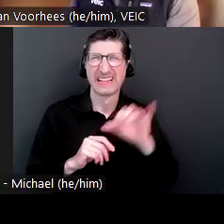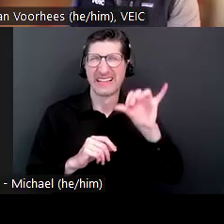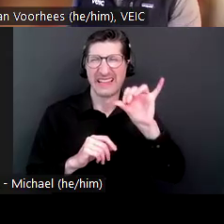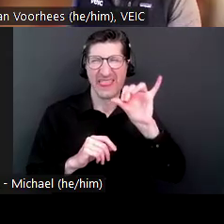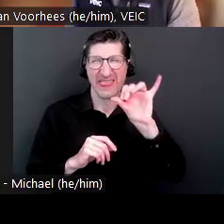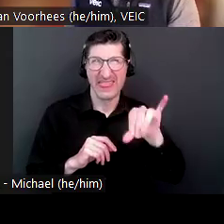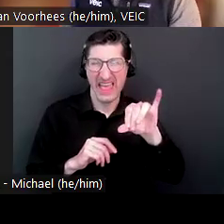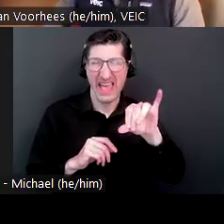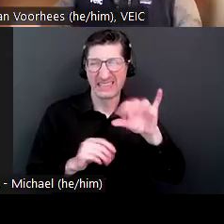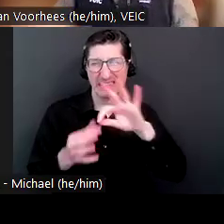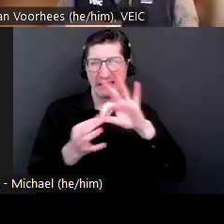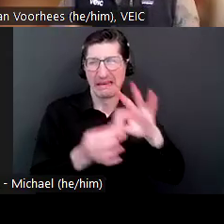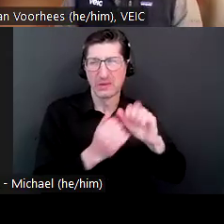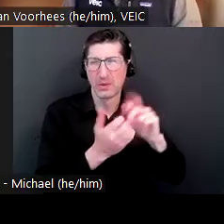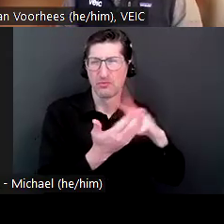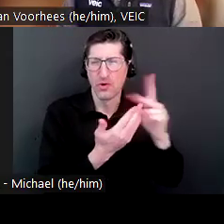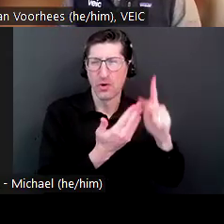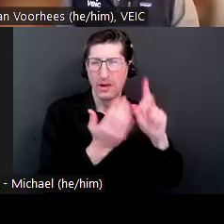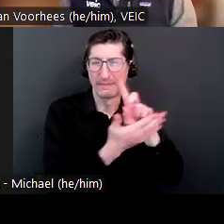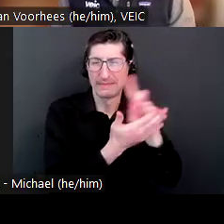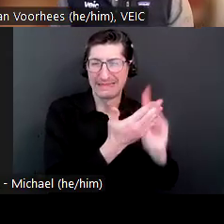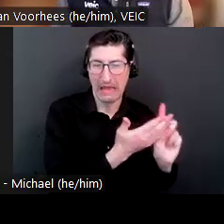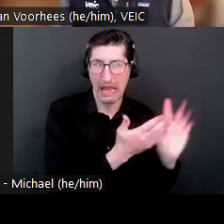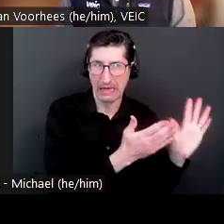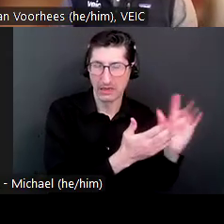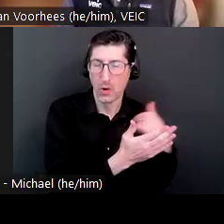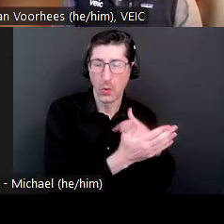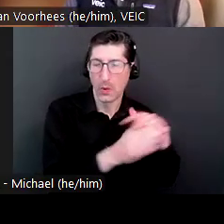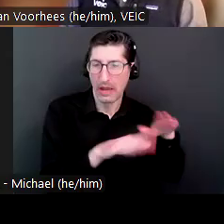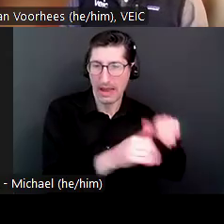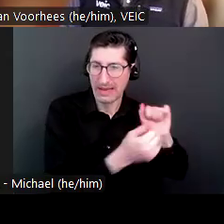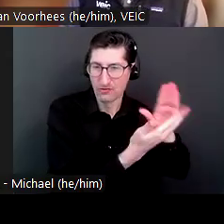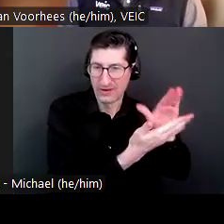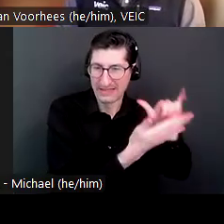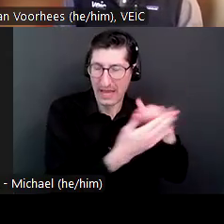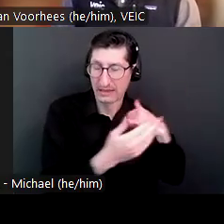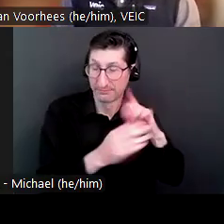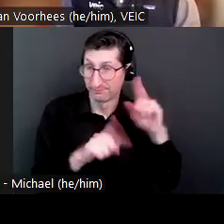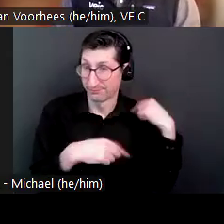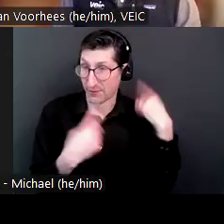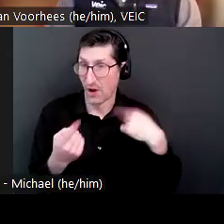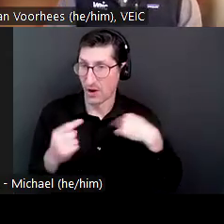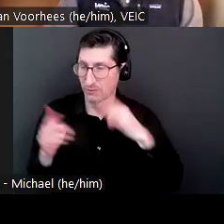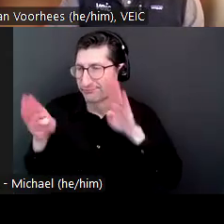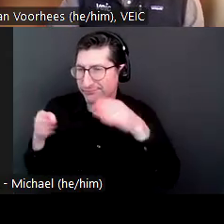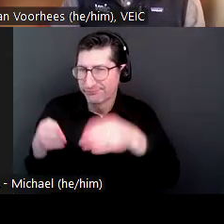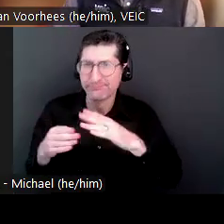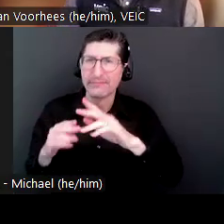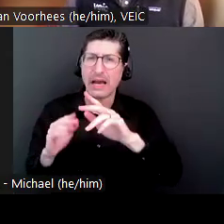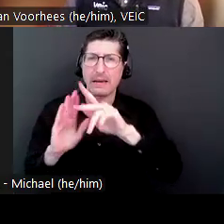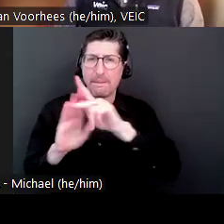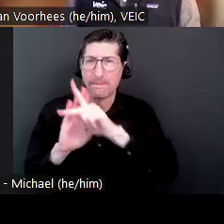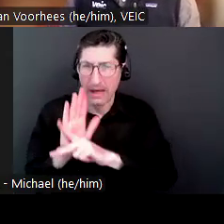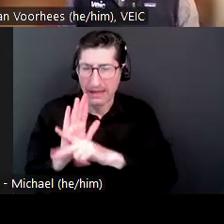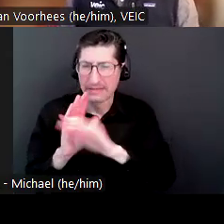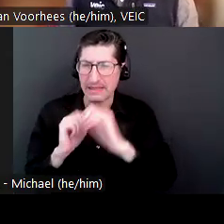design, which we haven't really addressed. We're thinking a little bit more about structure and policy. But that's absolutely a critical need